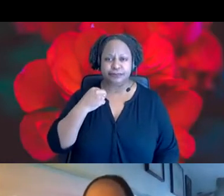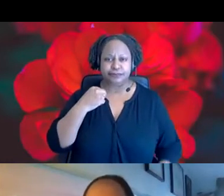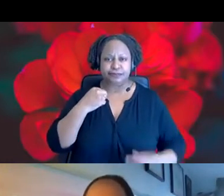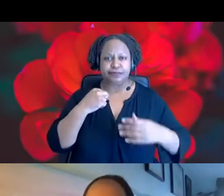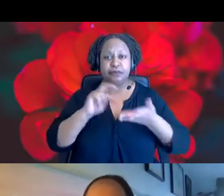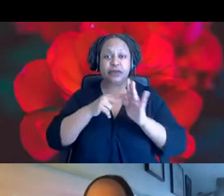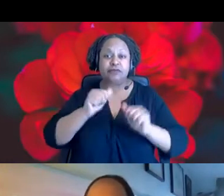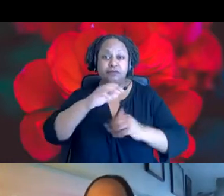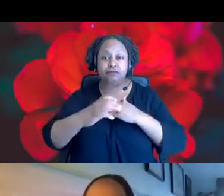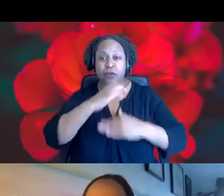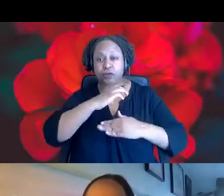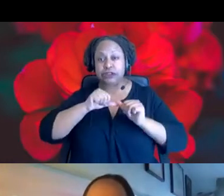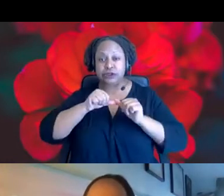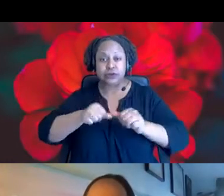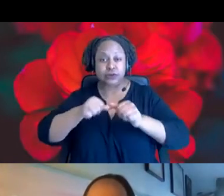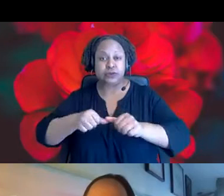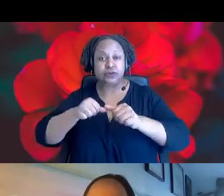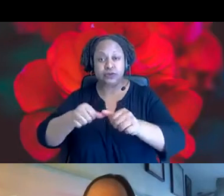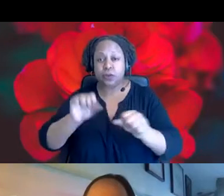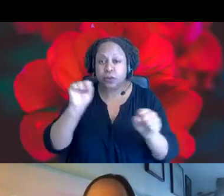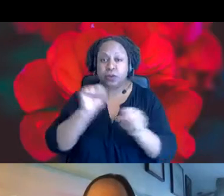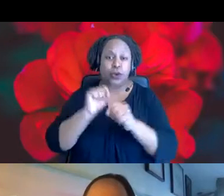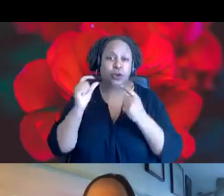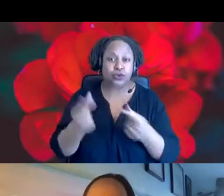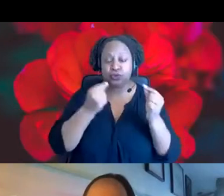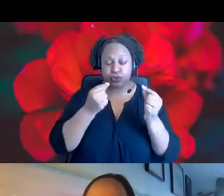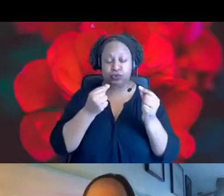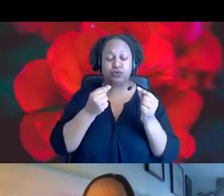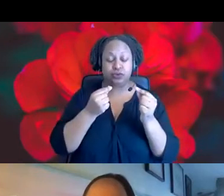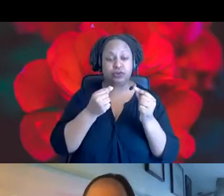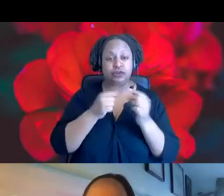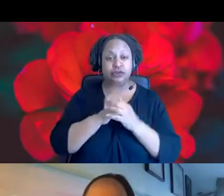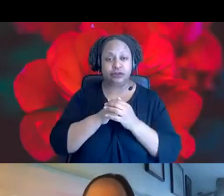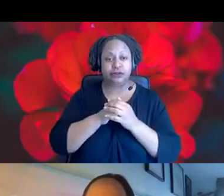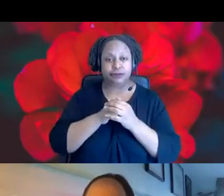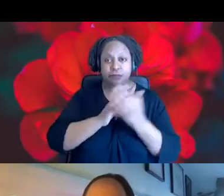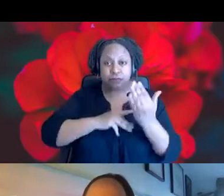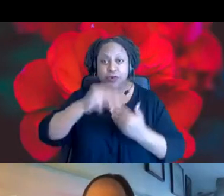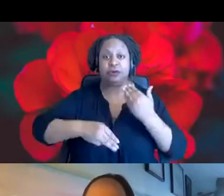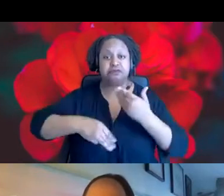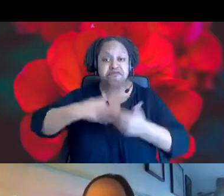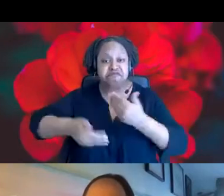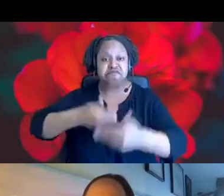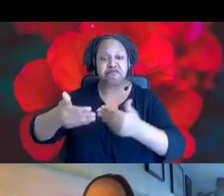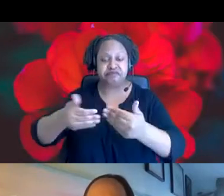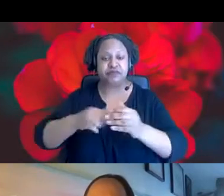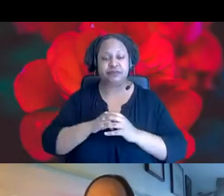continue and ensure that these companies, these institutions or programming could